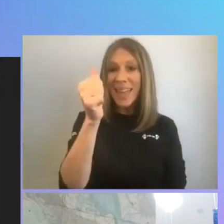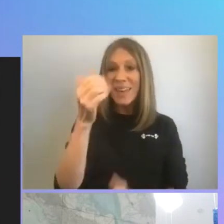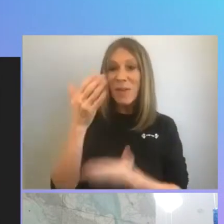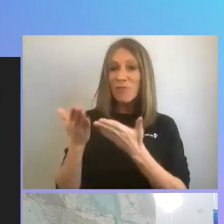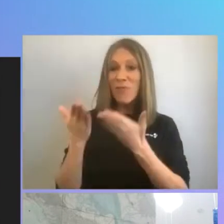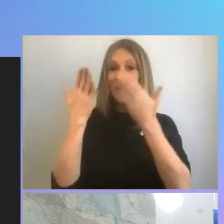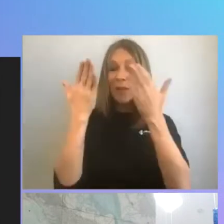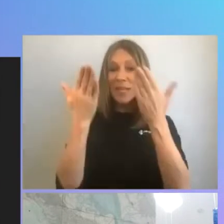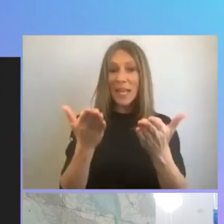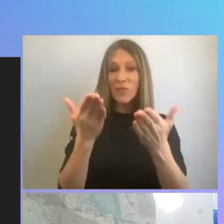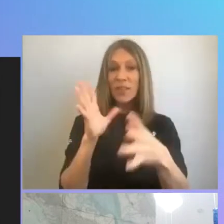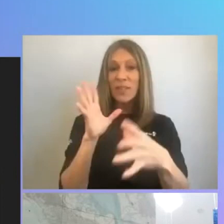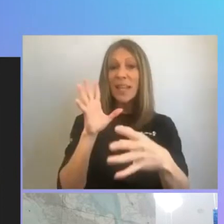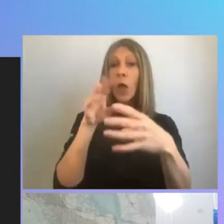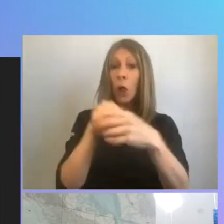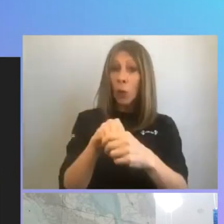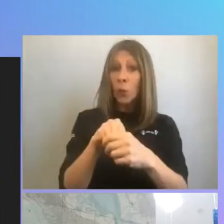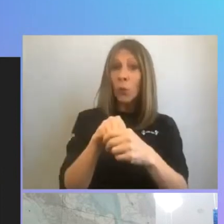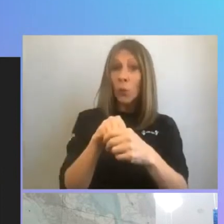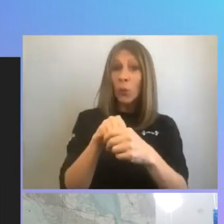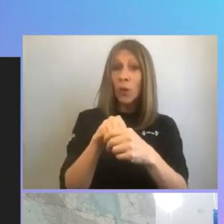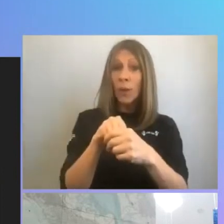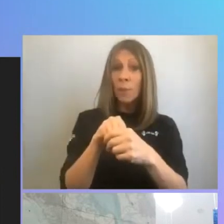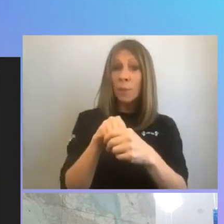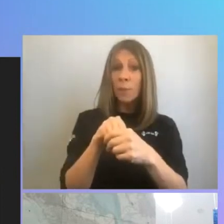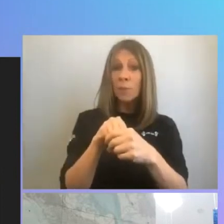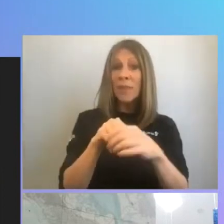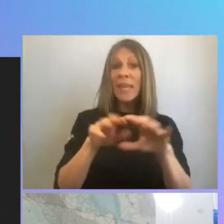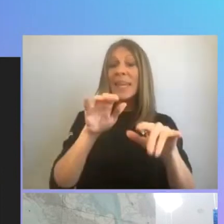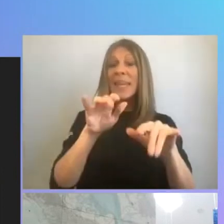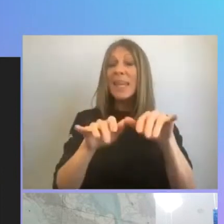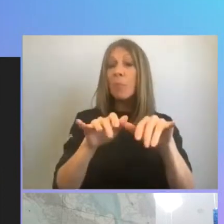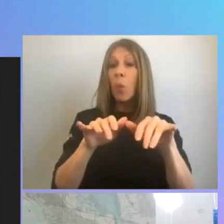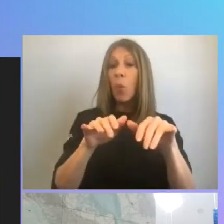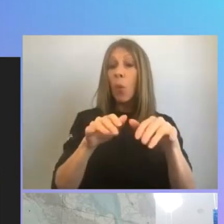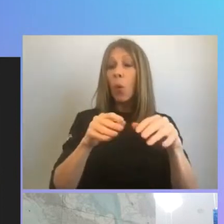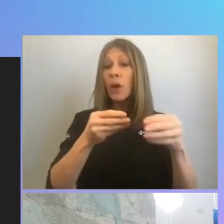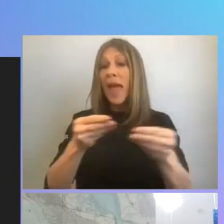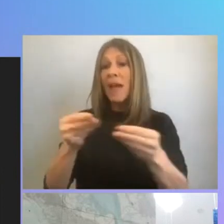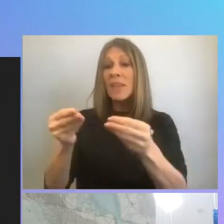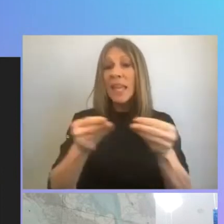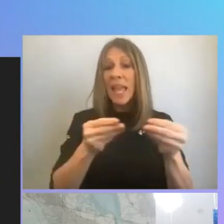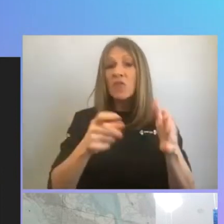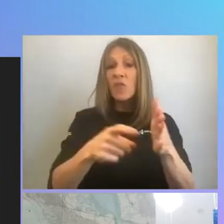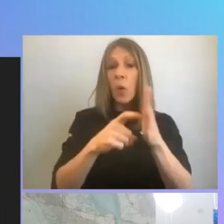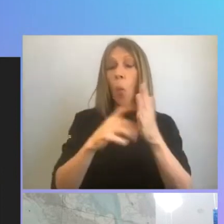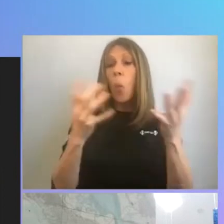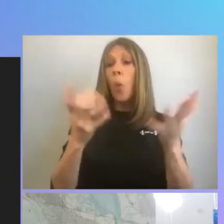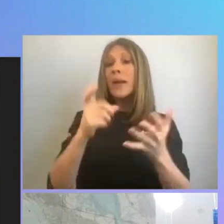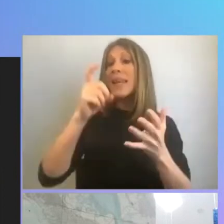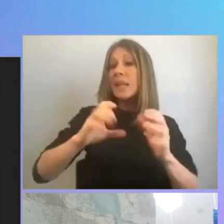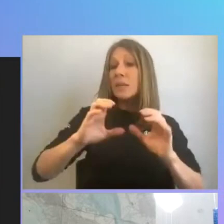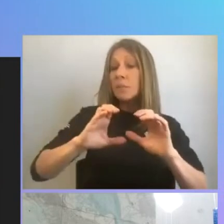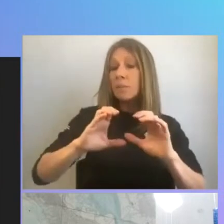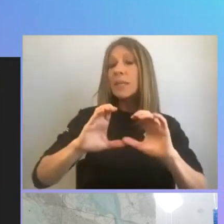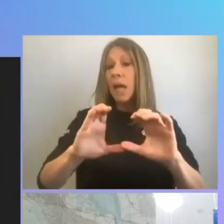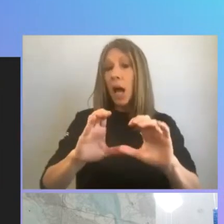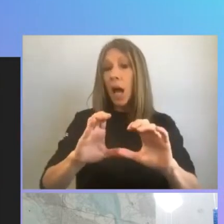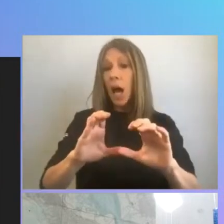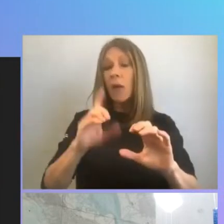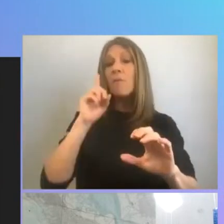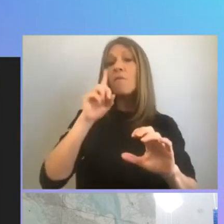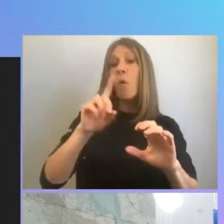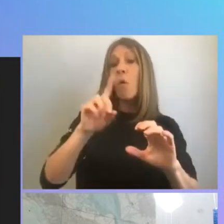recommendations, including the keyboard navigation requirements, what needed to be done to make it, the shopping